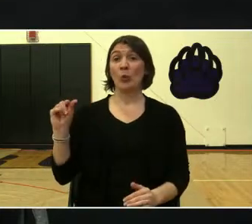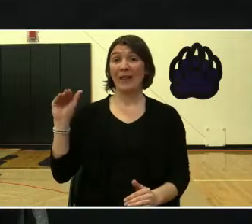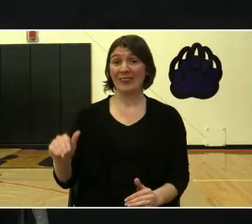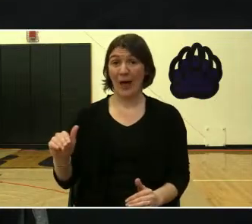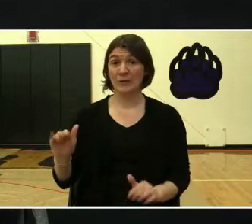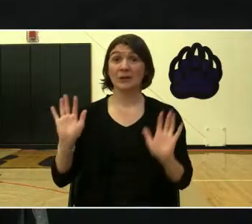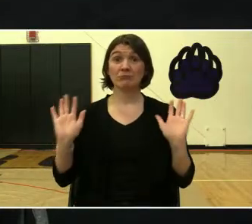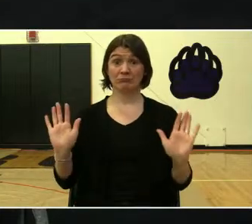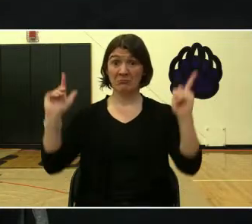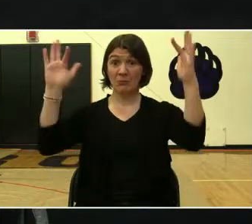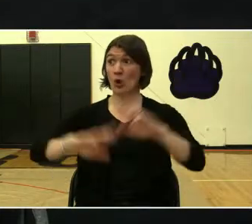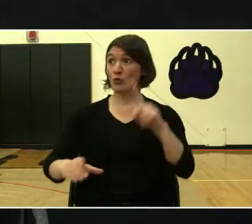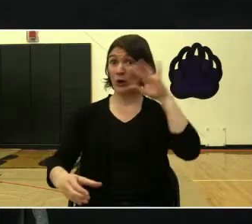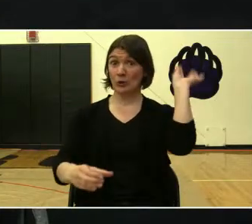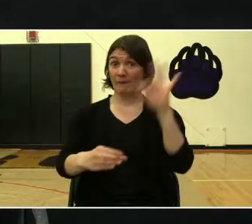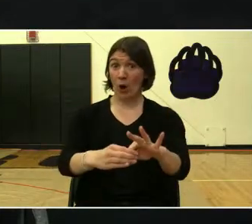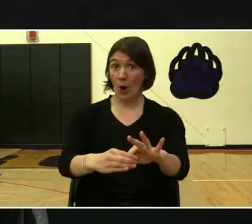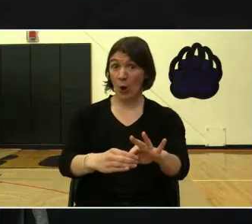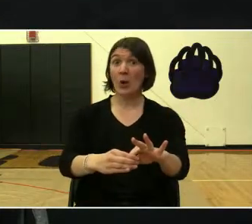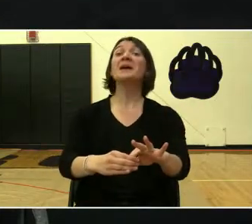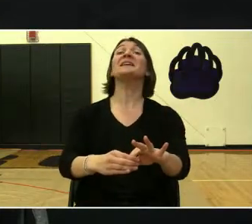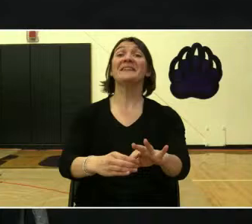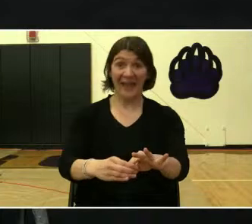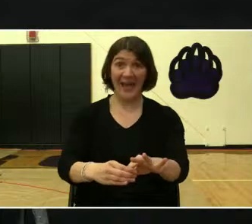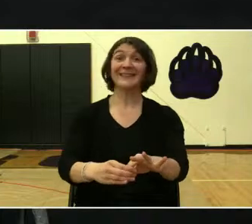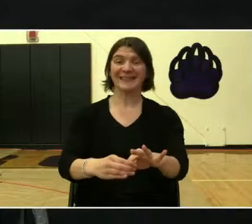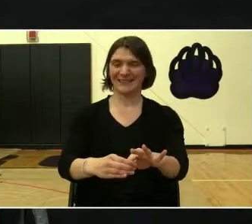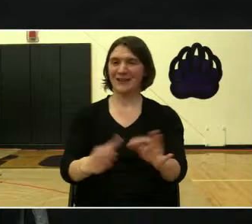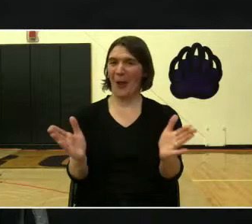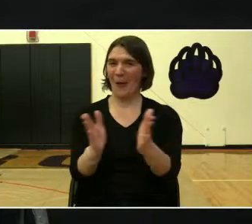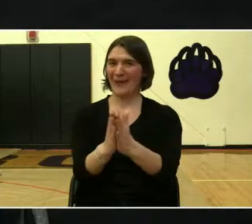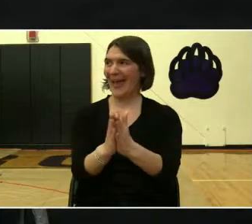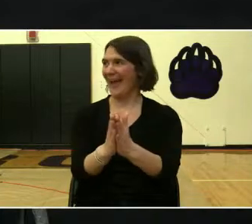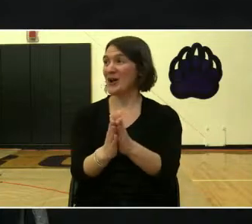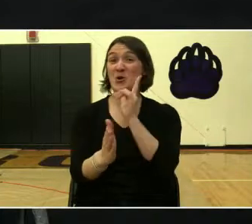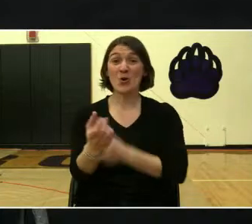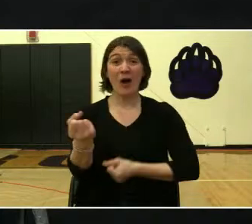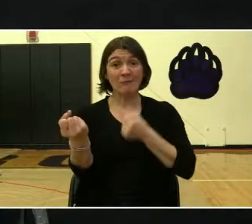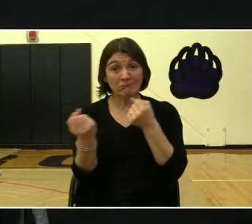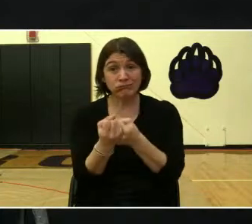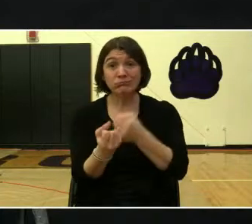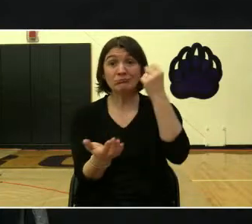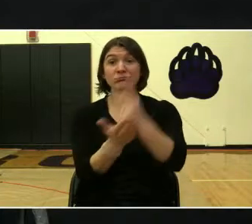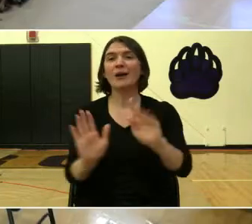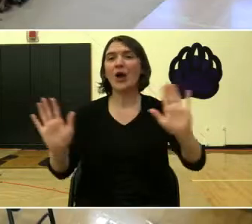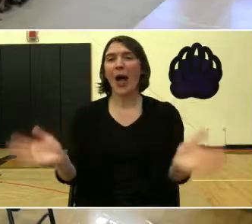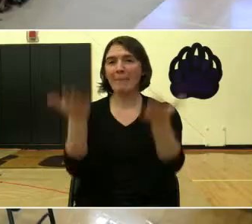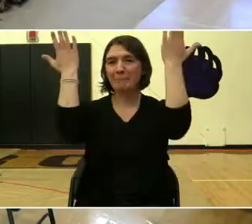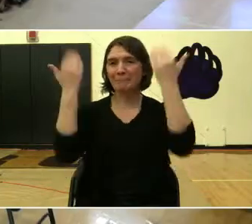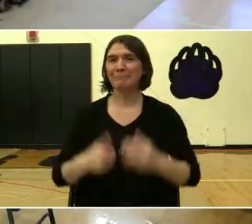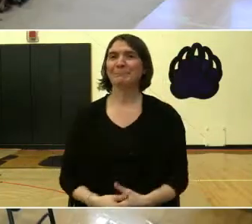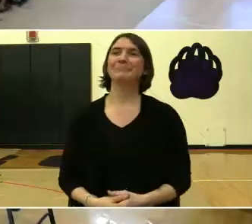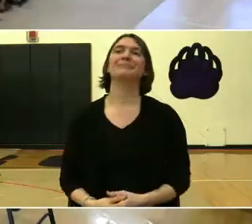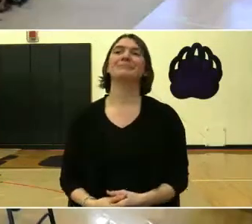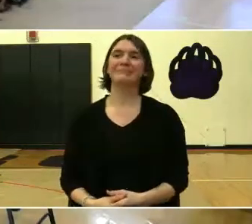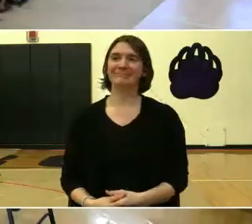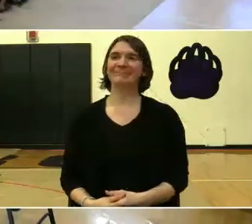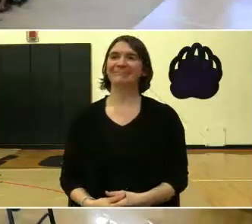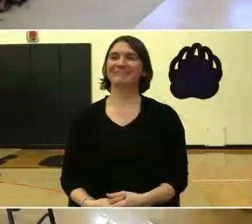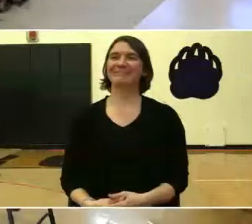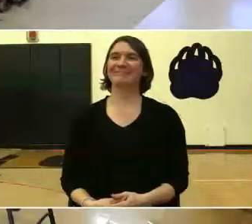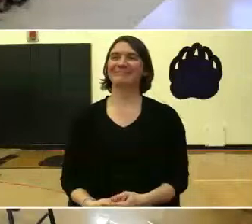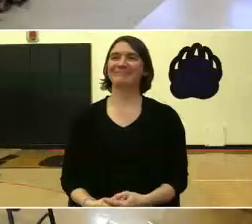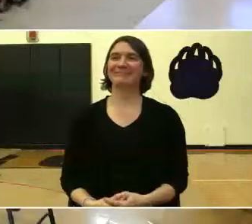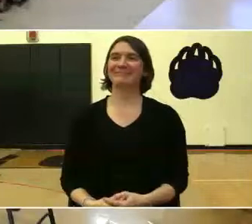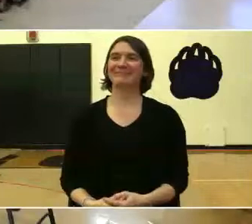$20,000 are you ready for that question all those in favor please rise and say I